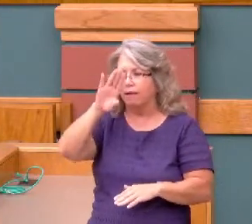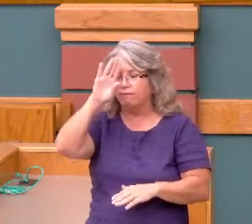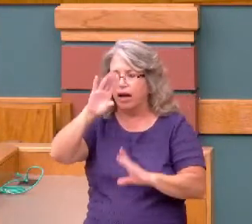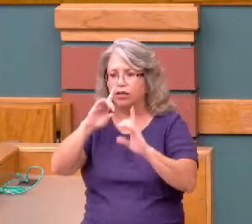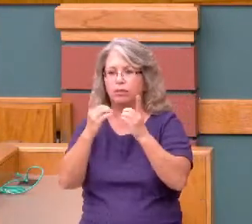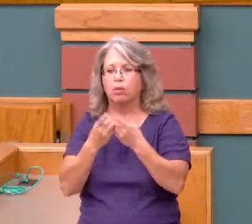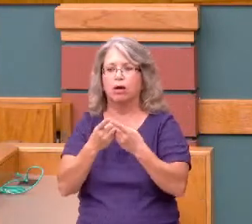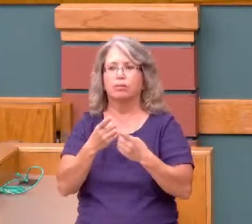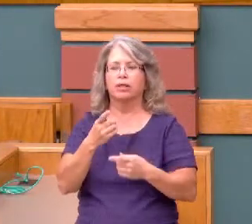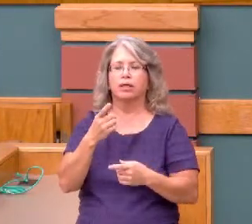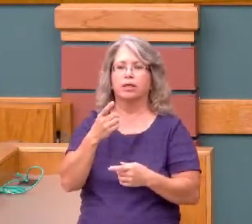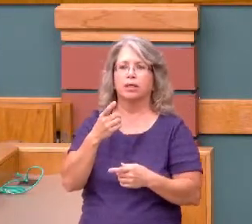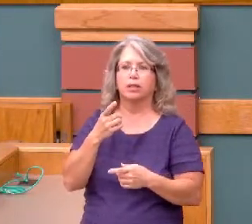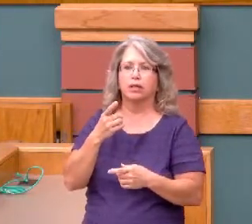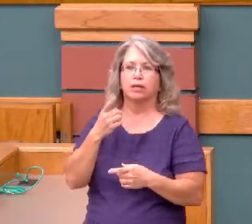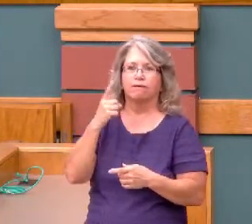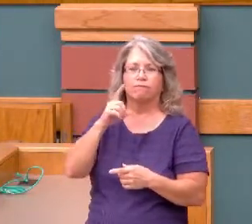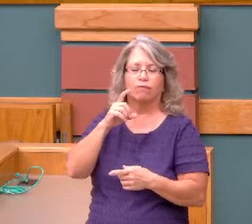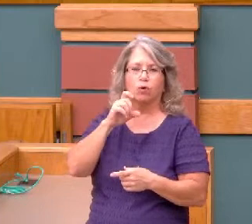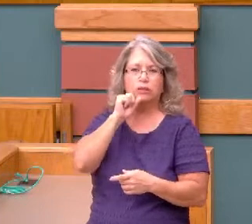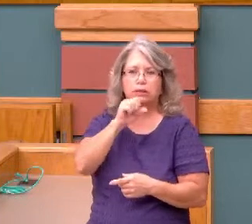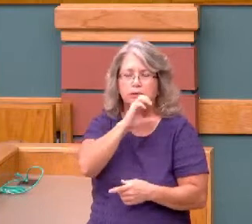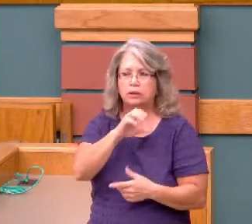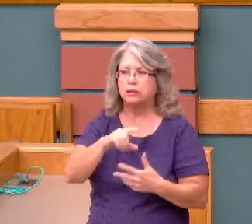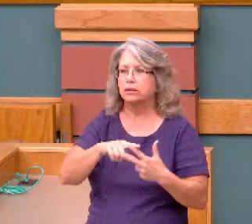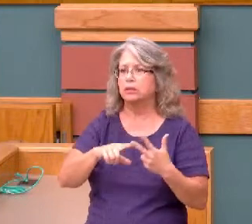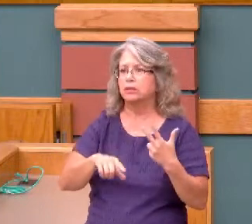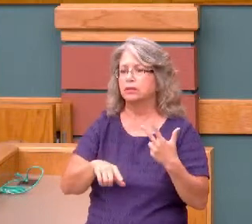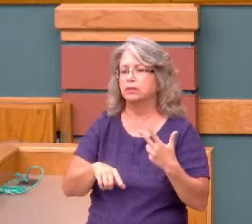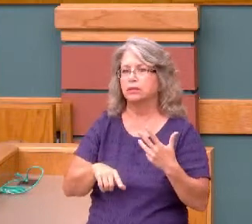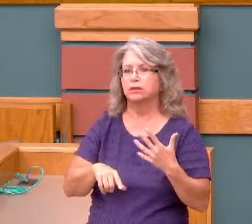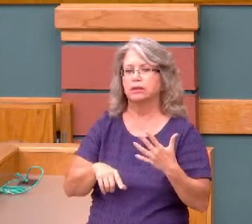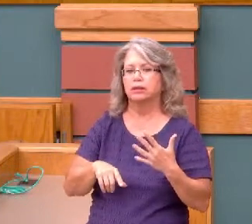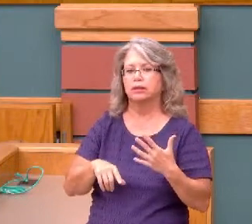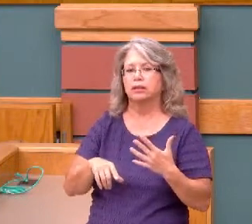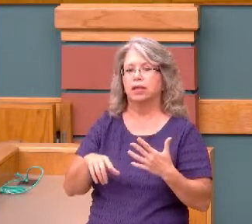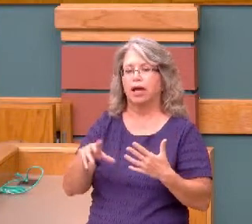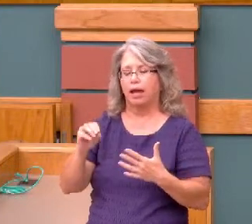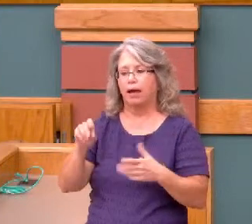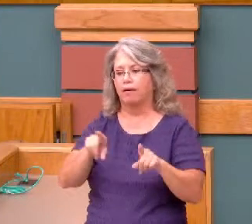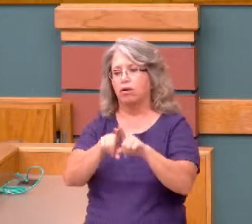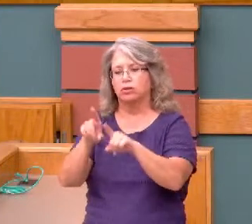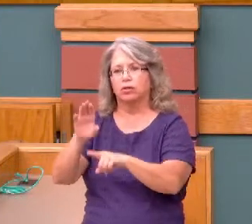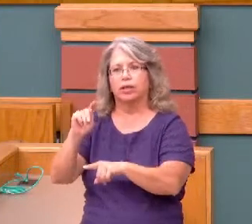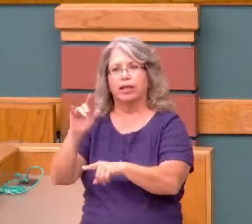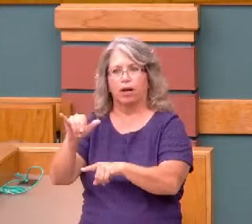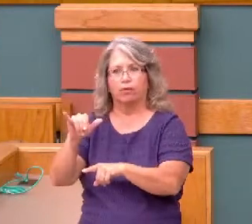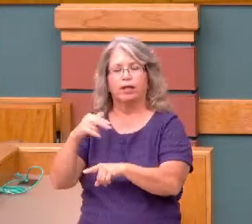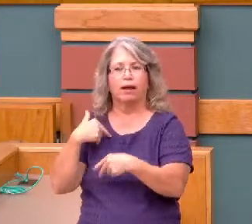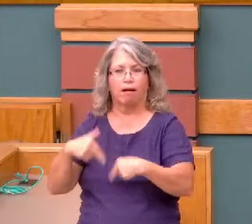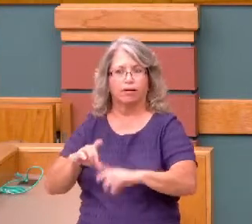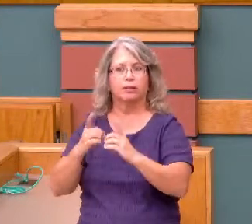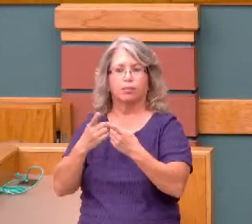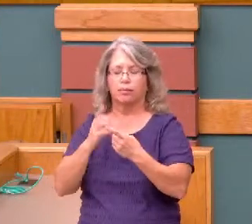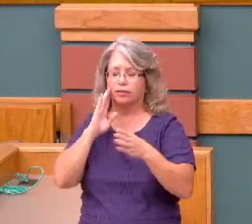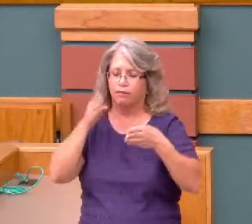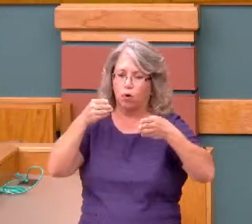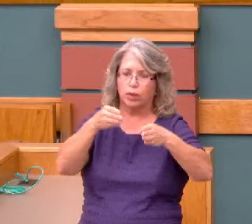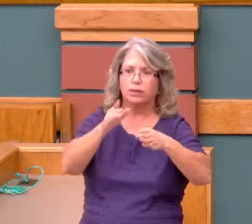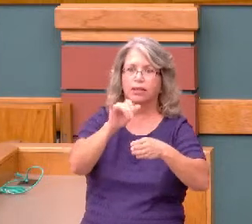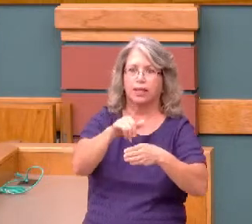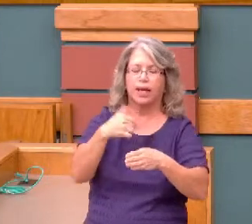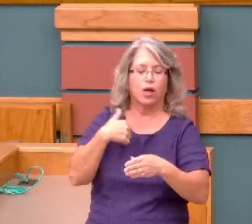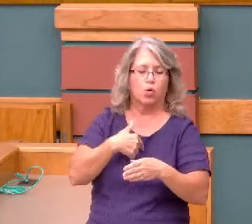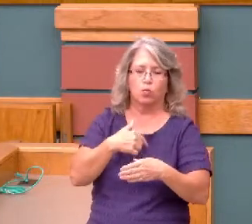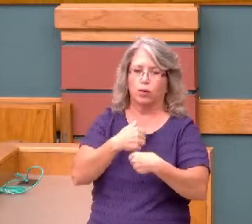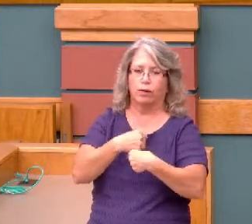in-house vaccination, and also with the city county health department. So we're making all the preparations that